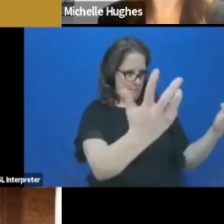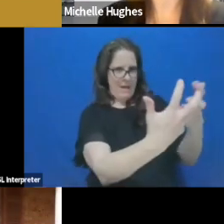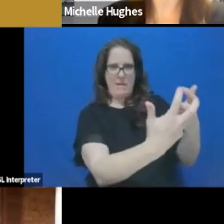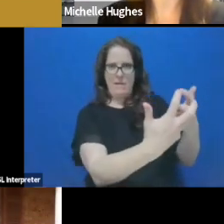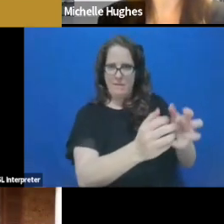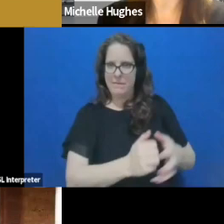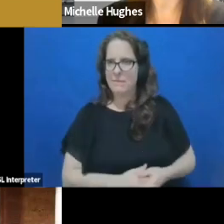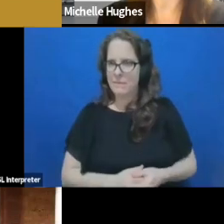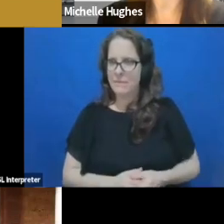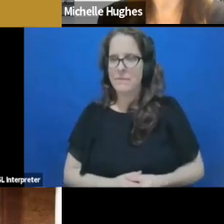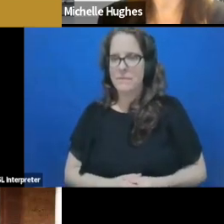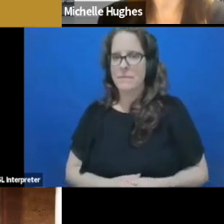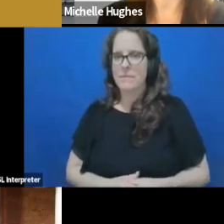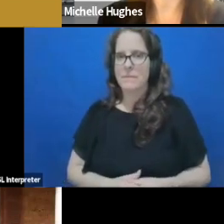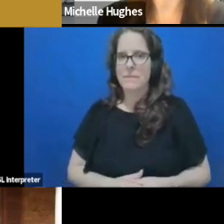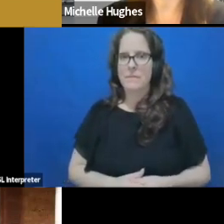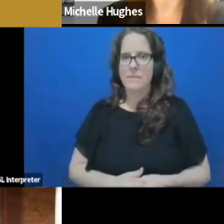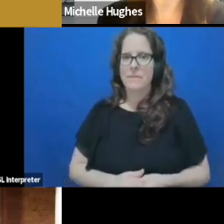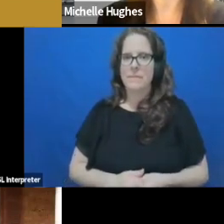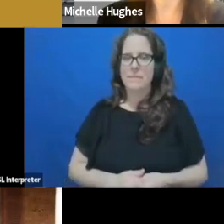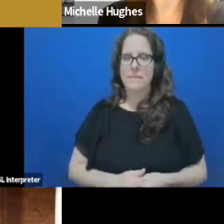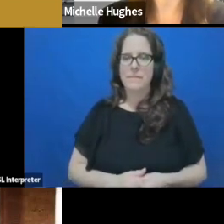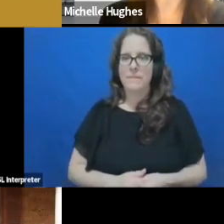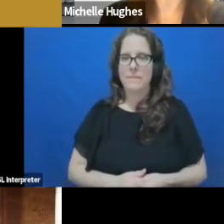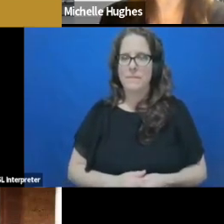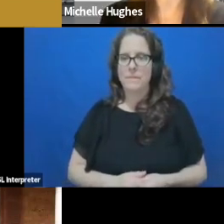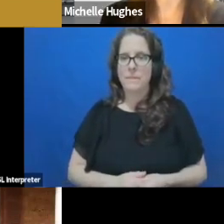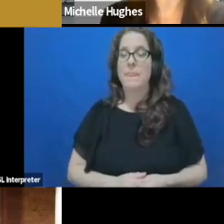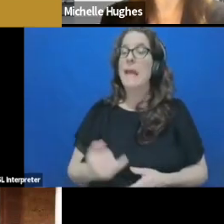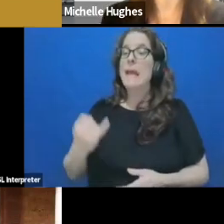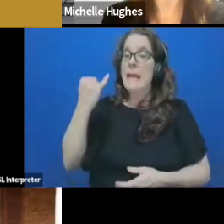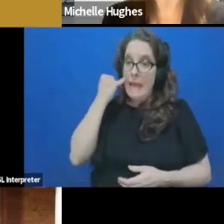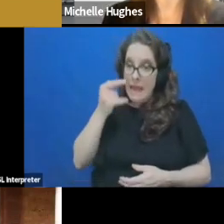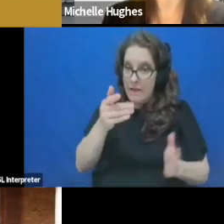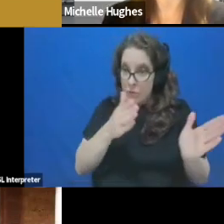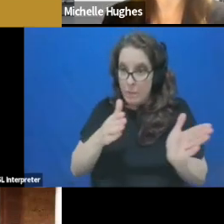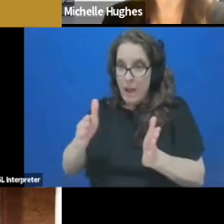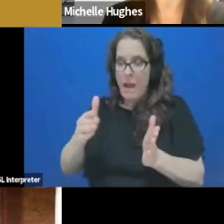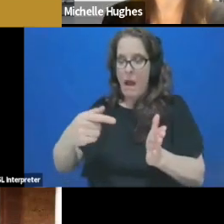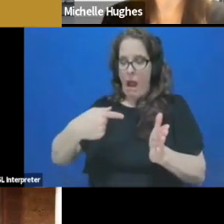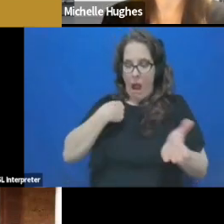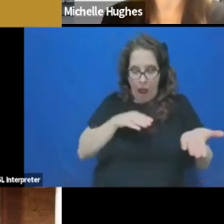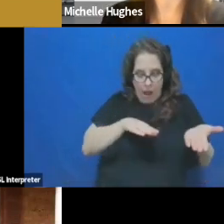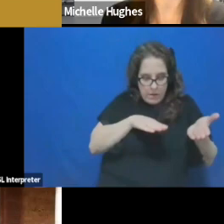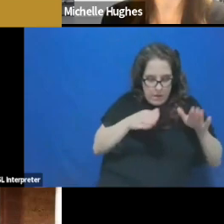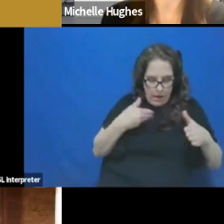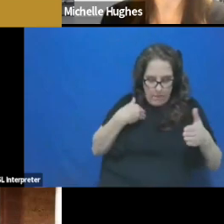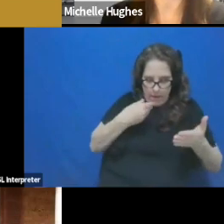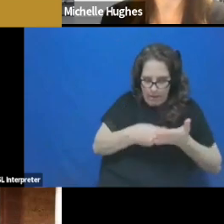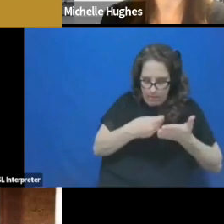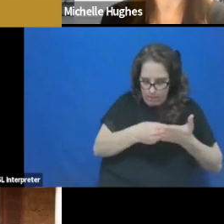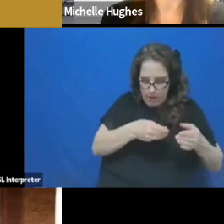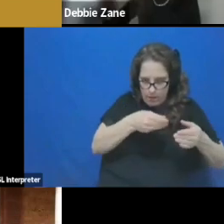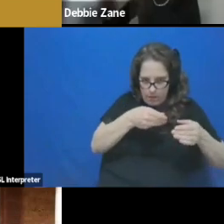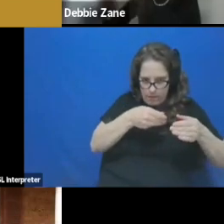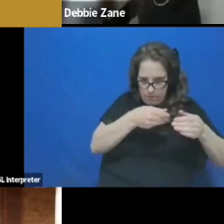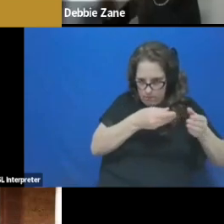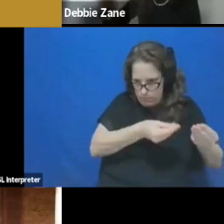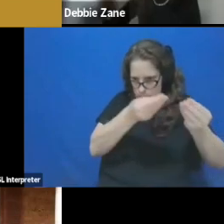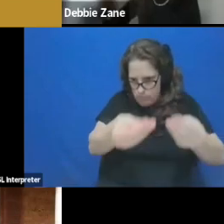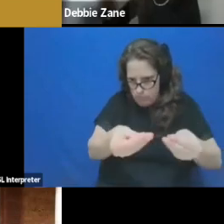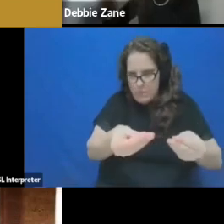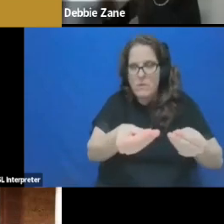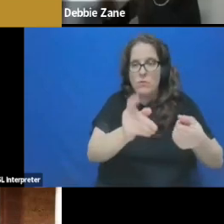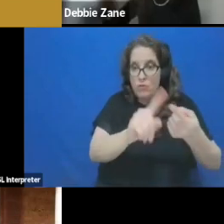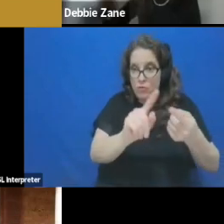sure accounts and property are set up to transfer according to the intent that is spelled out in the estate planning documents. This